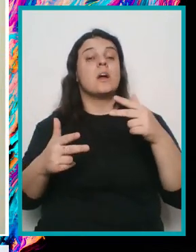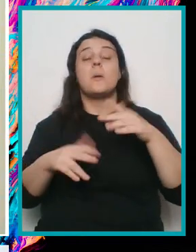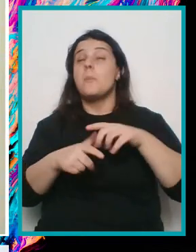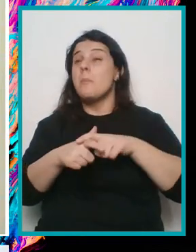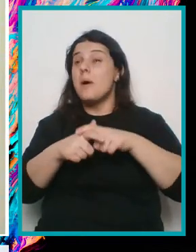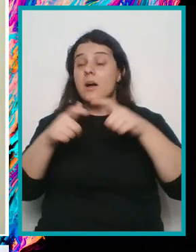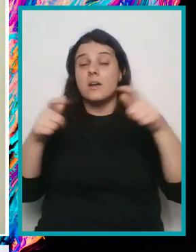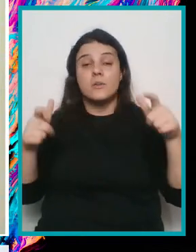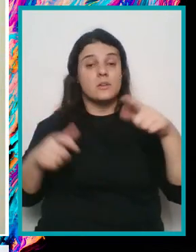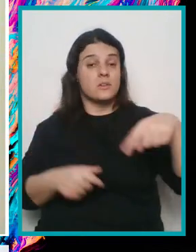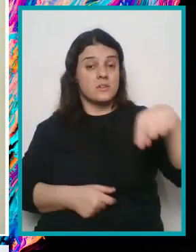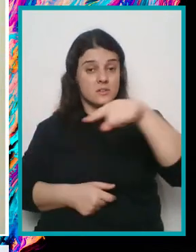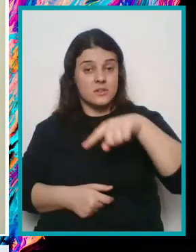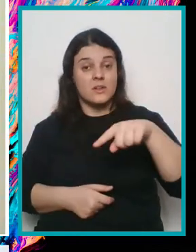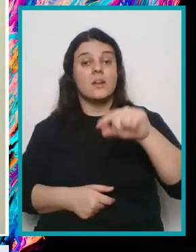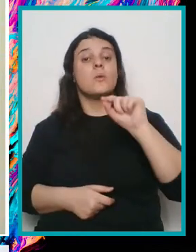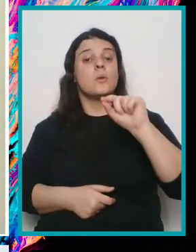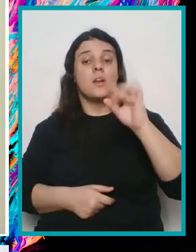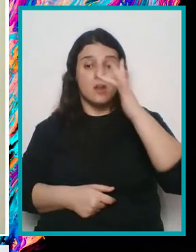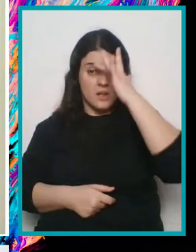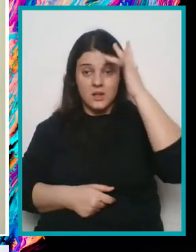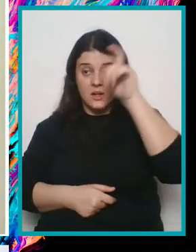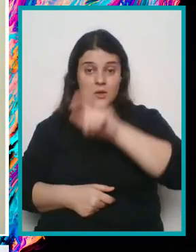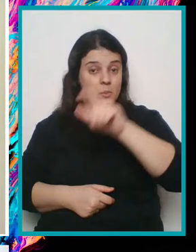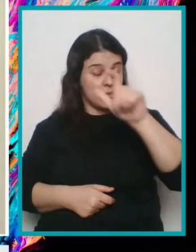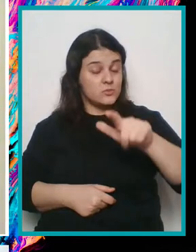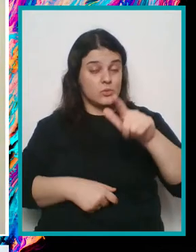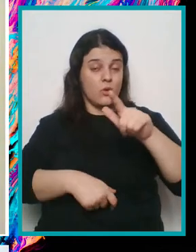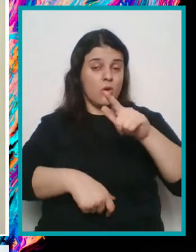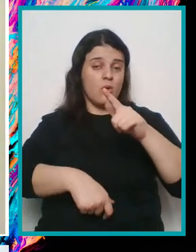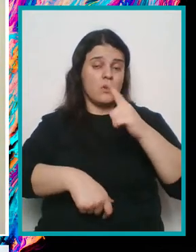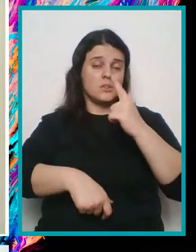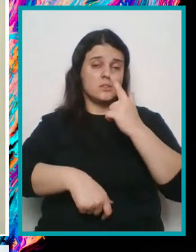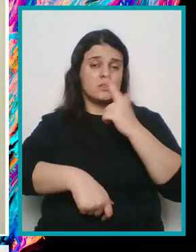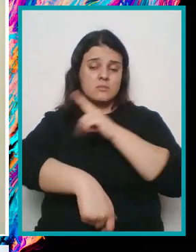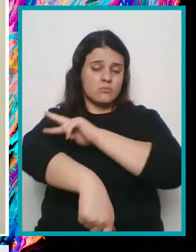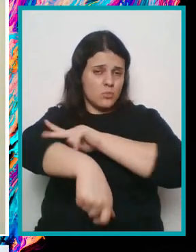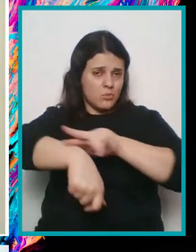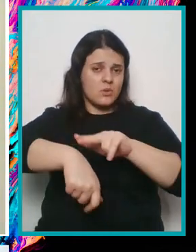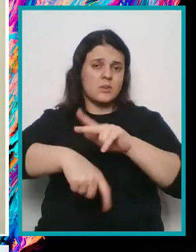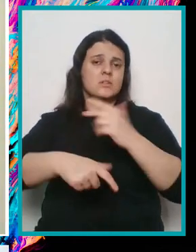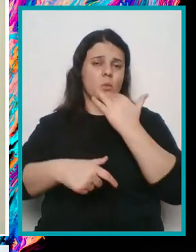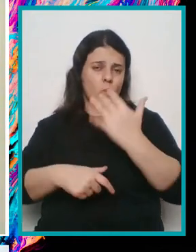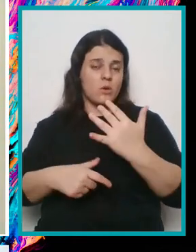are communities of people of color. I come from Uganda, Africa.